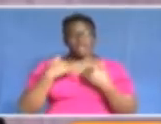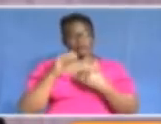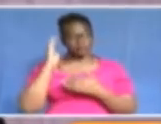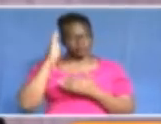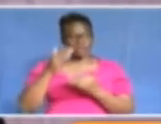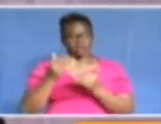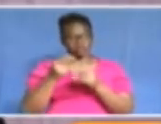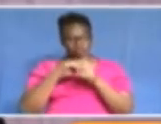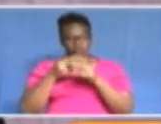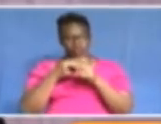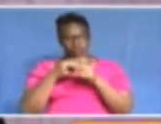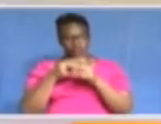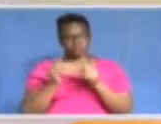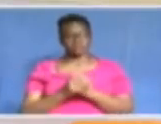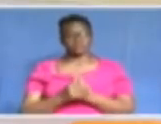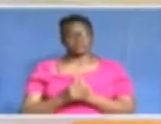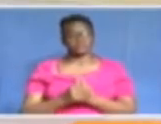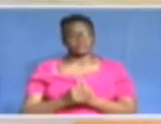shortly.